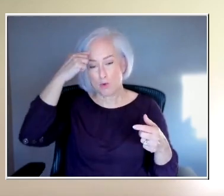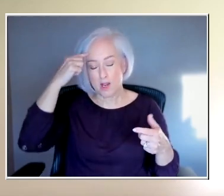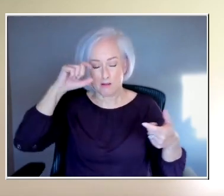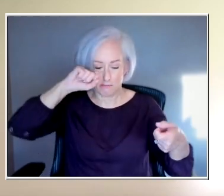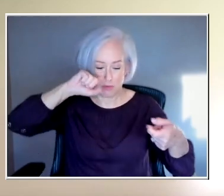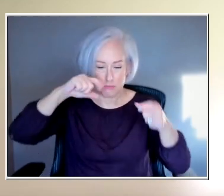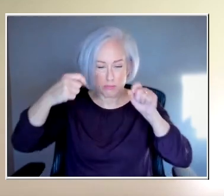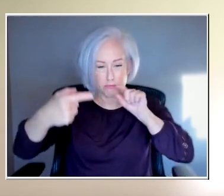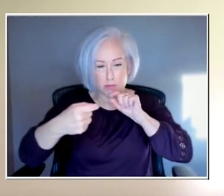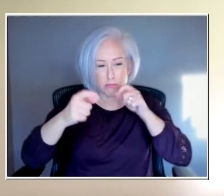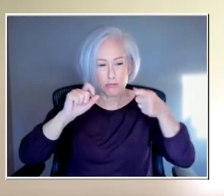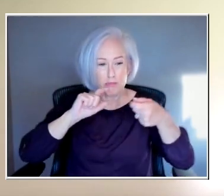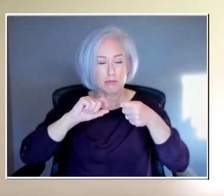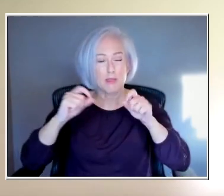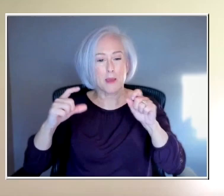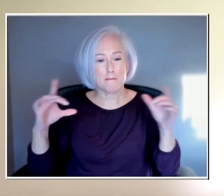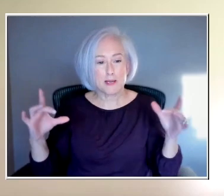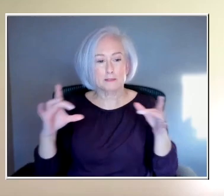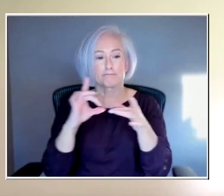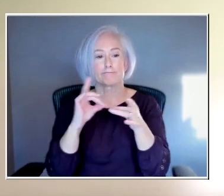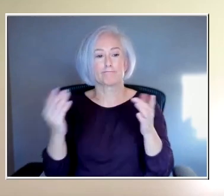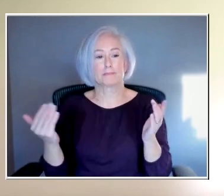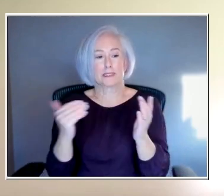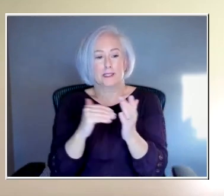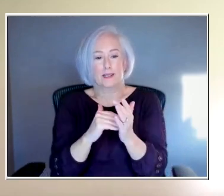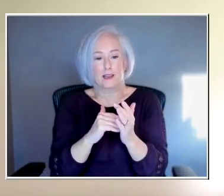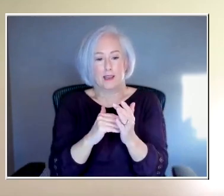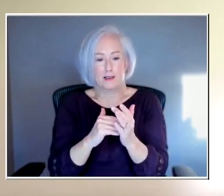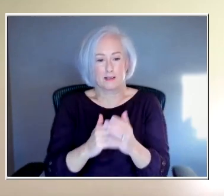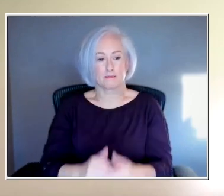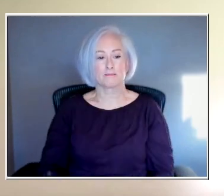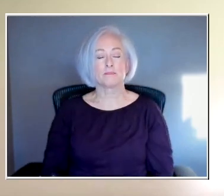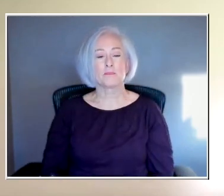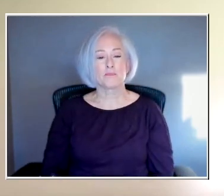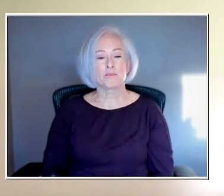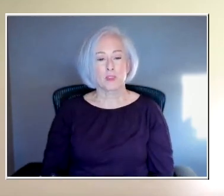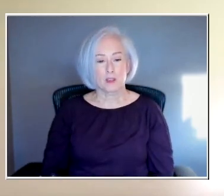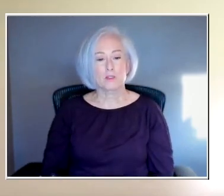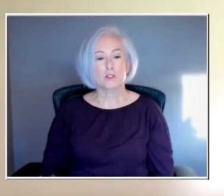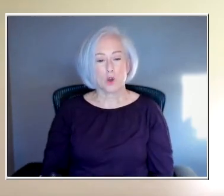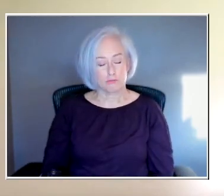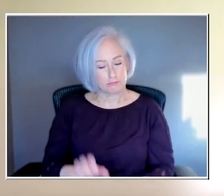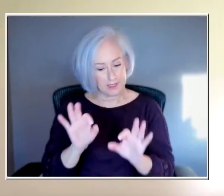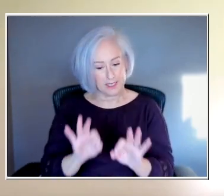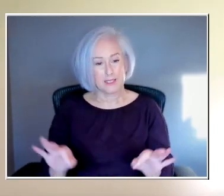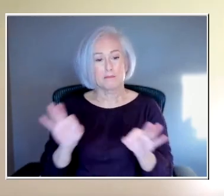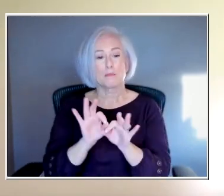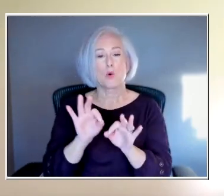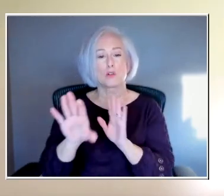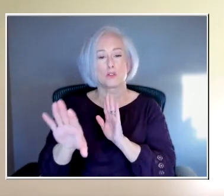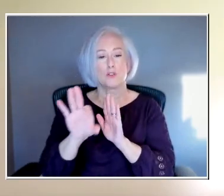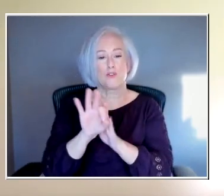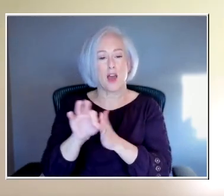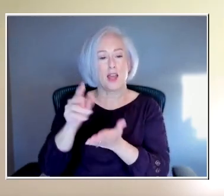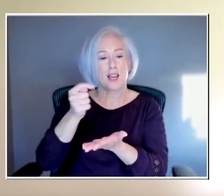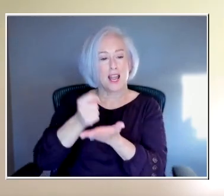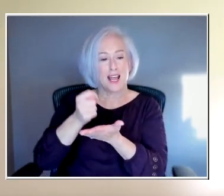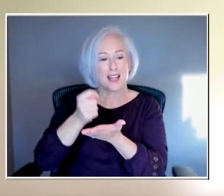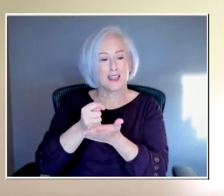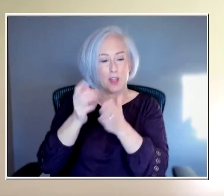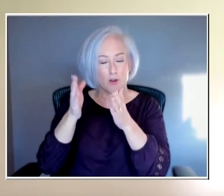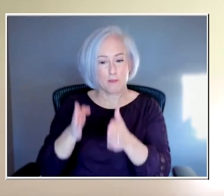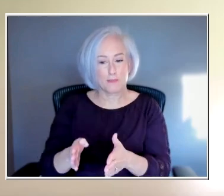to get either a therapist closer to you who is specialized in